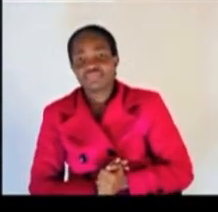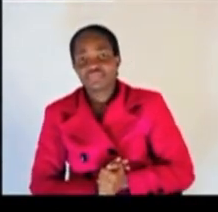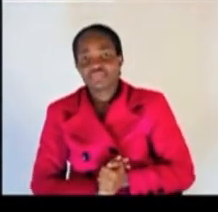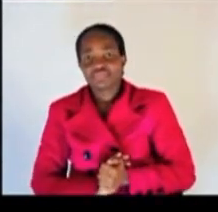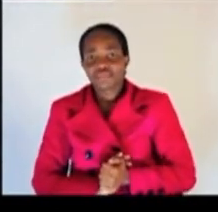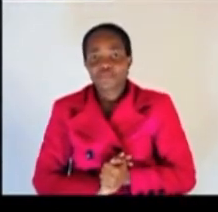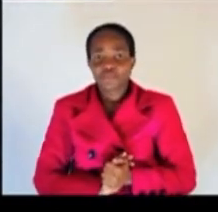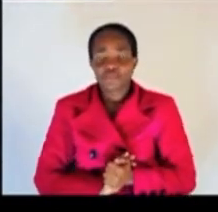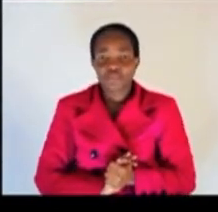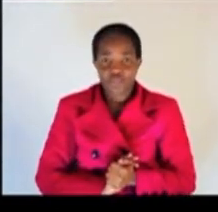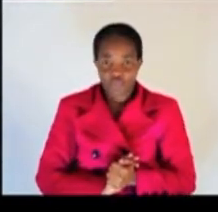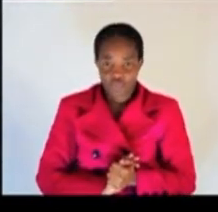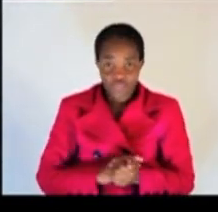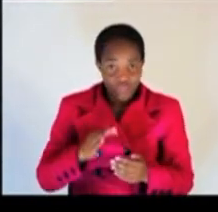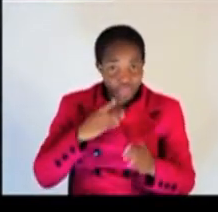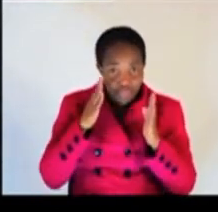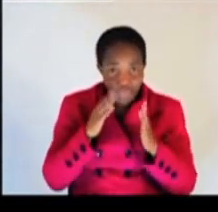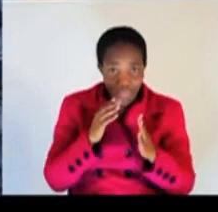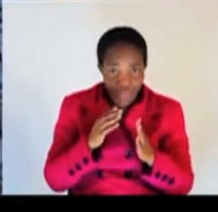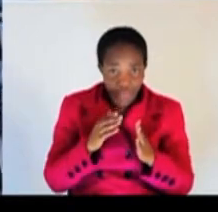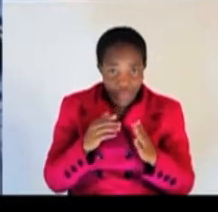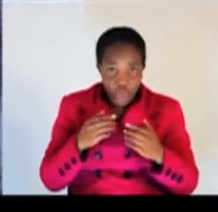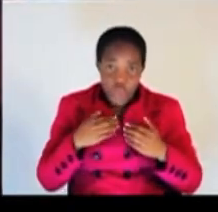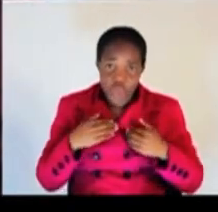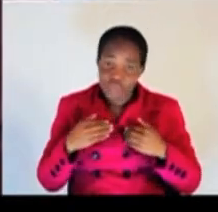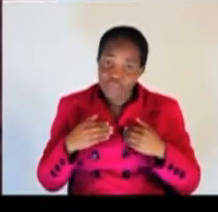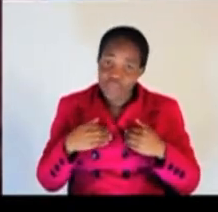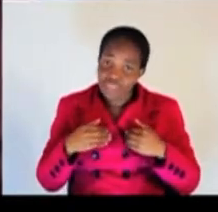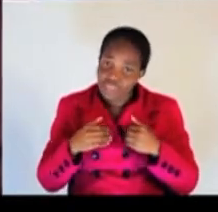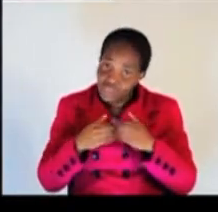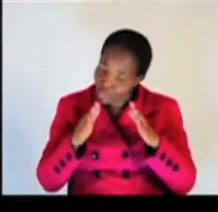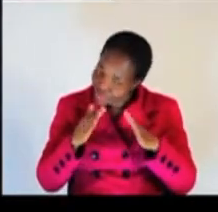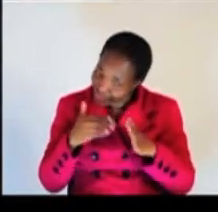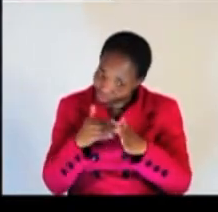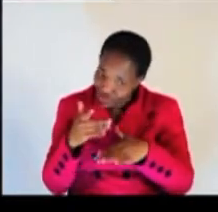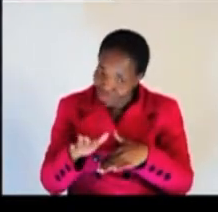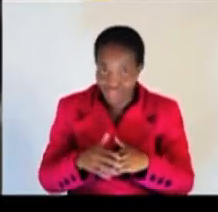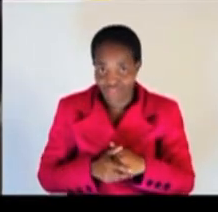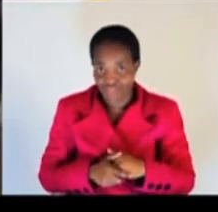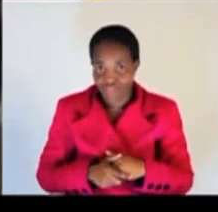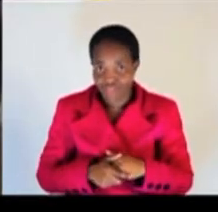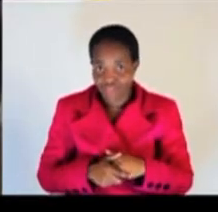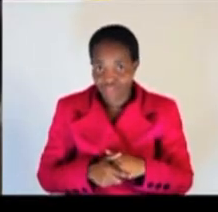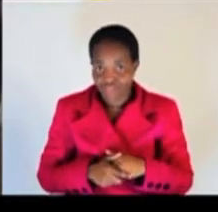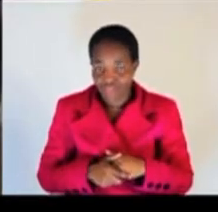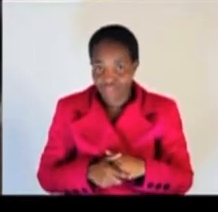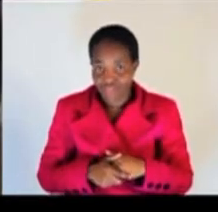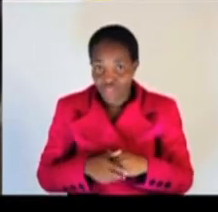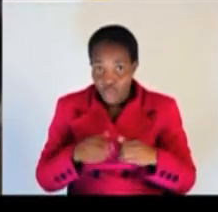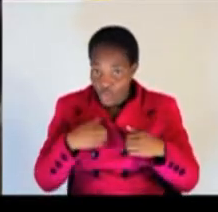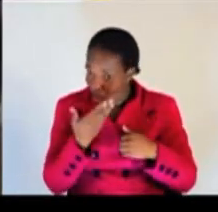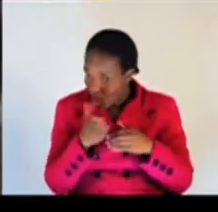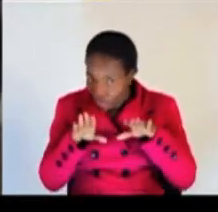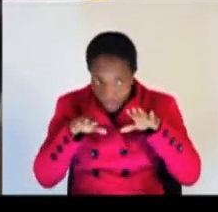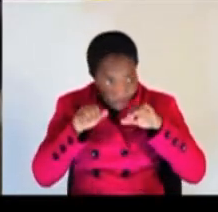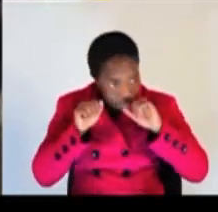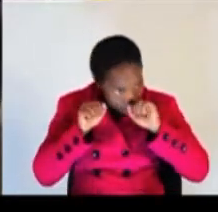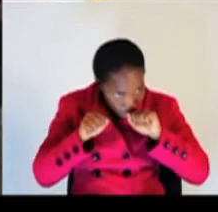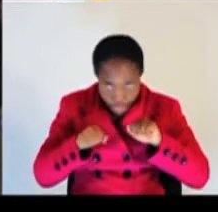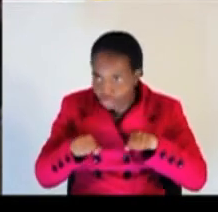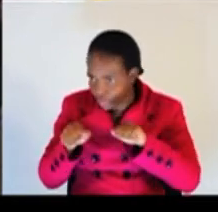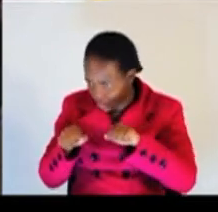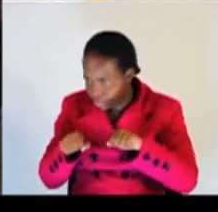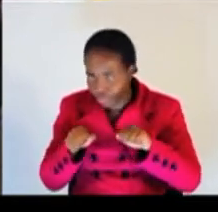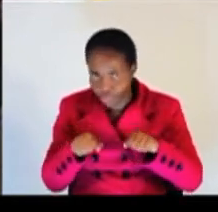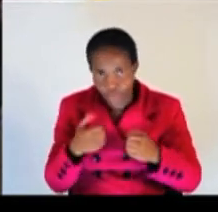Can we please focus now, people, and stop with this nonsense? Do we all agree that